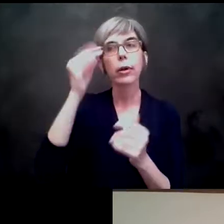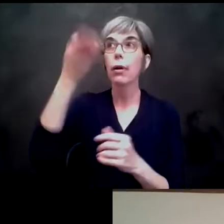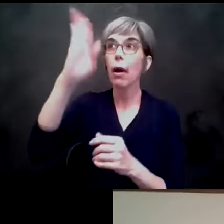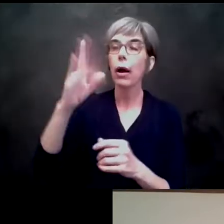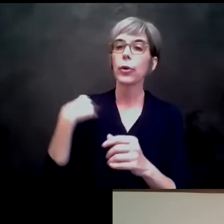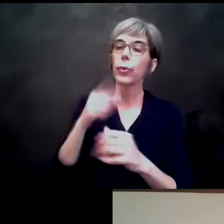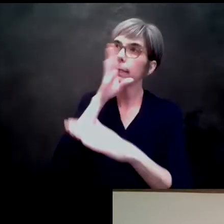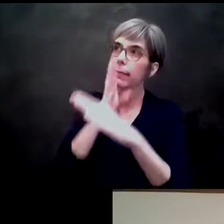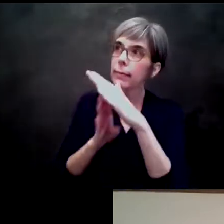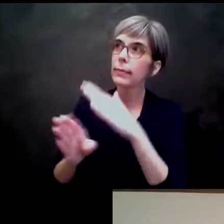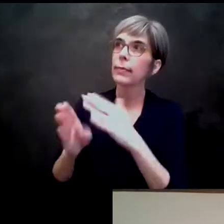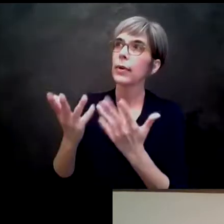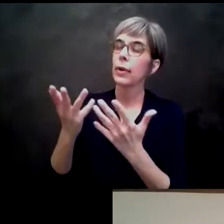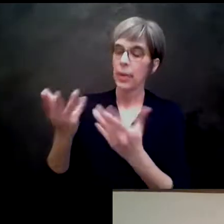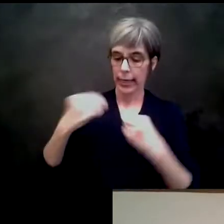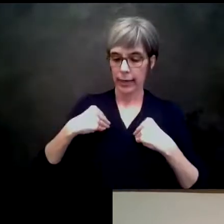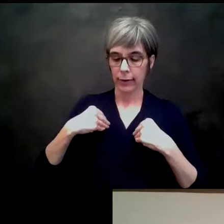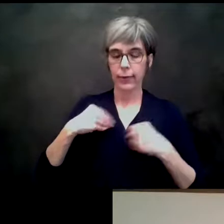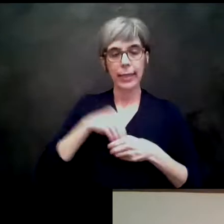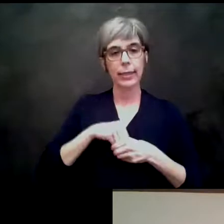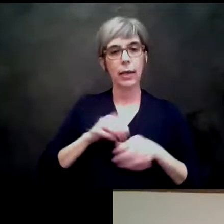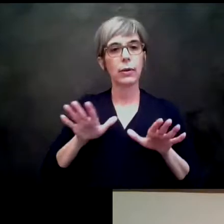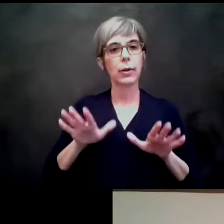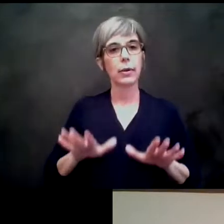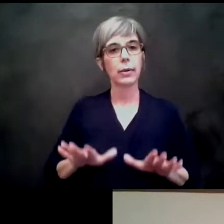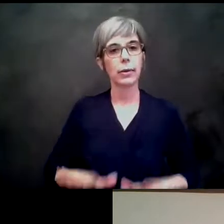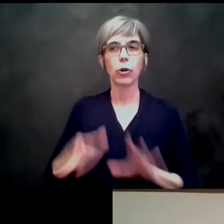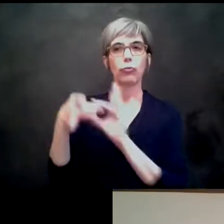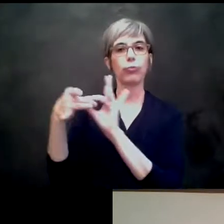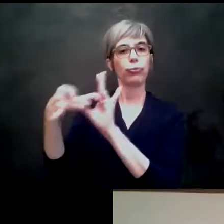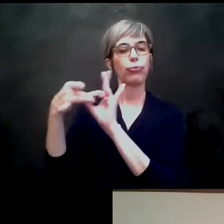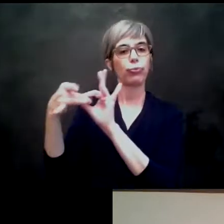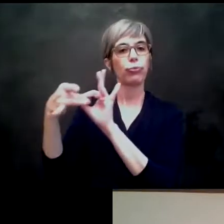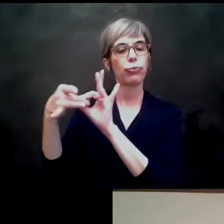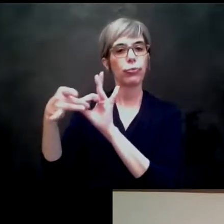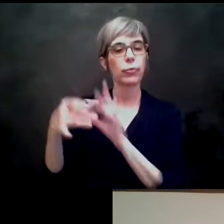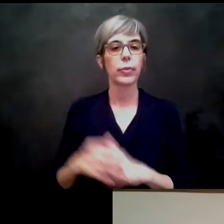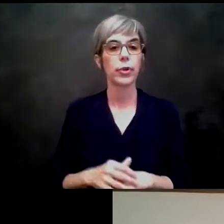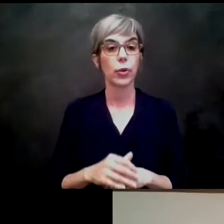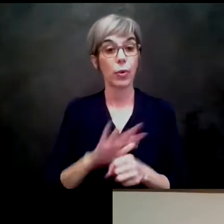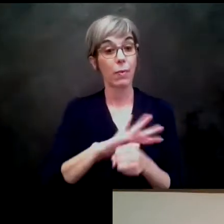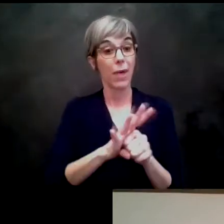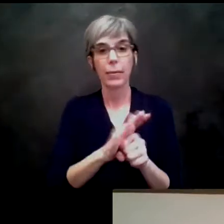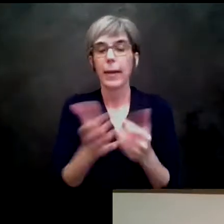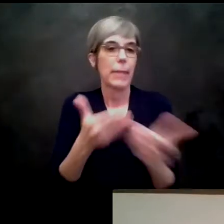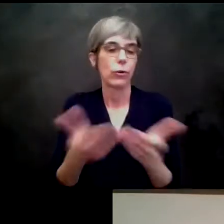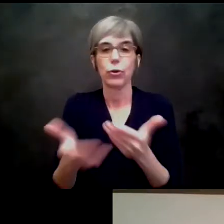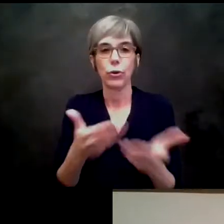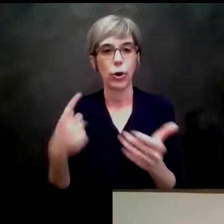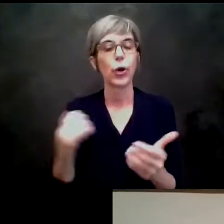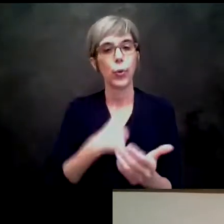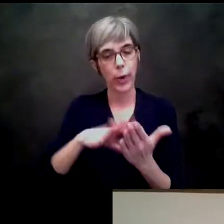Ramadan certainly will be, during this COVID-19 pandemic, is undoubtedly going to be known as the Ramadan of